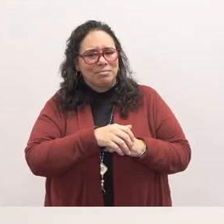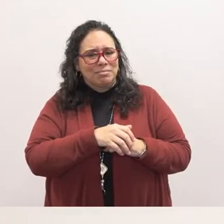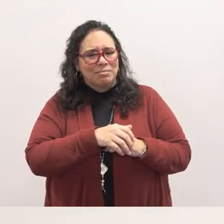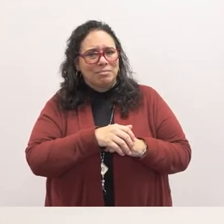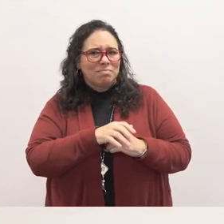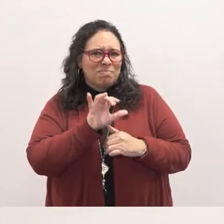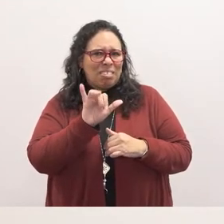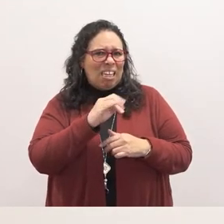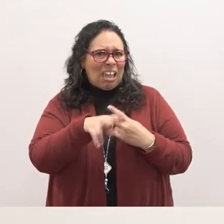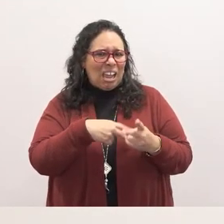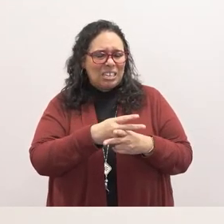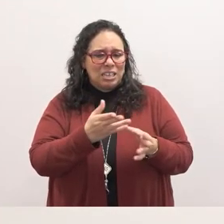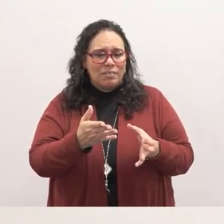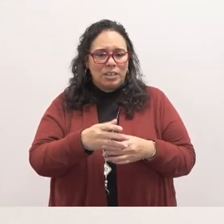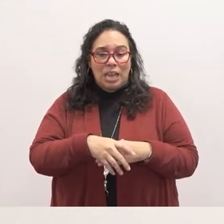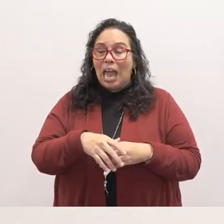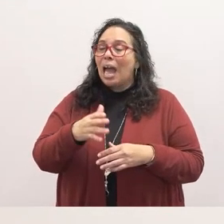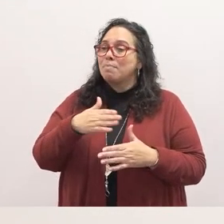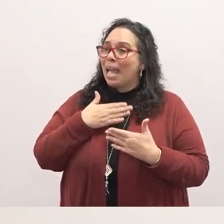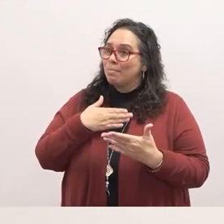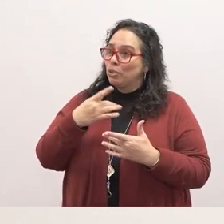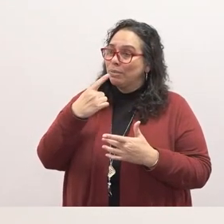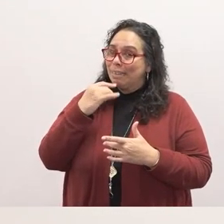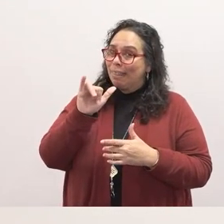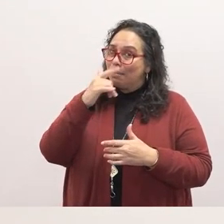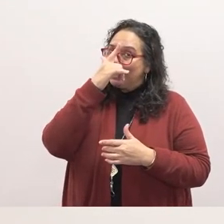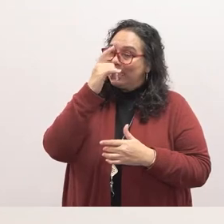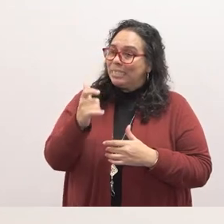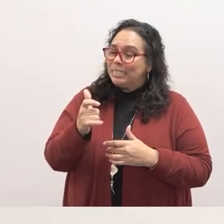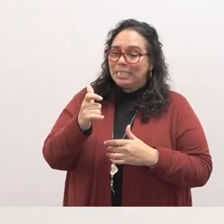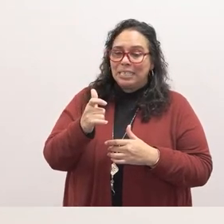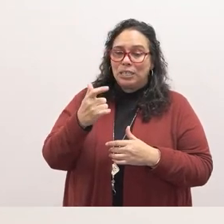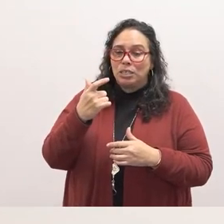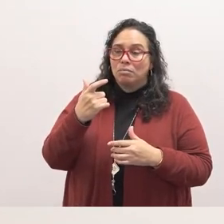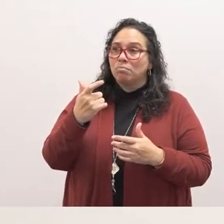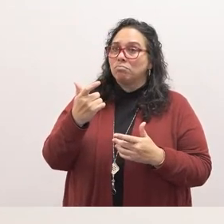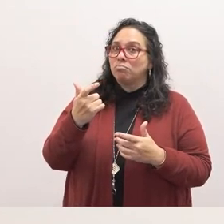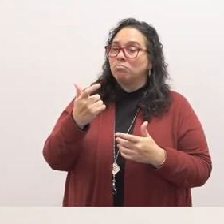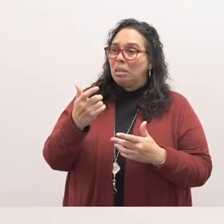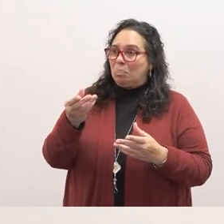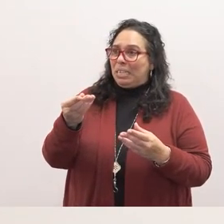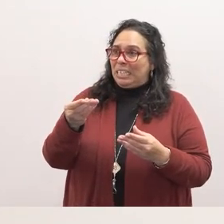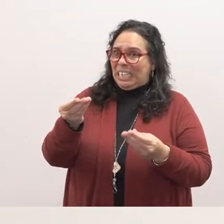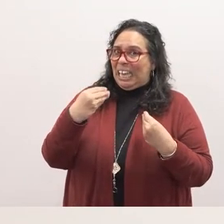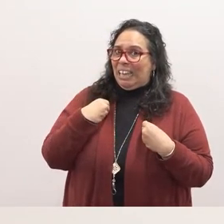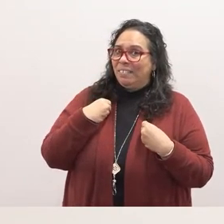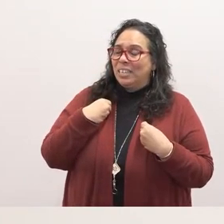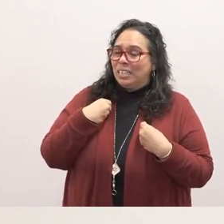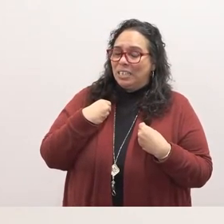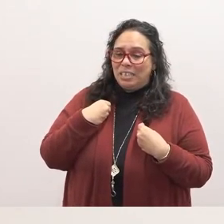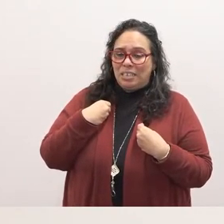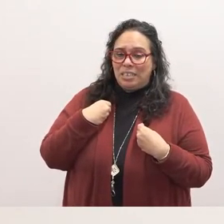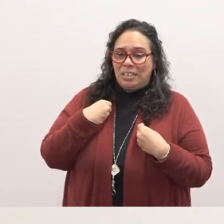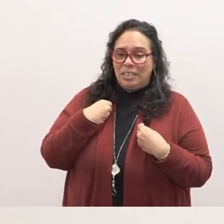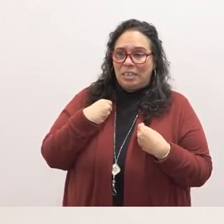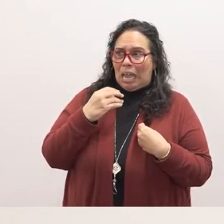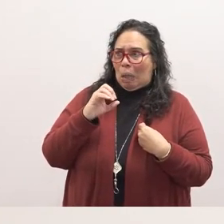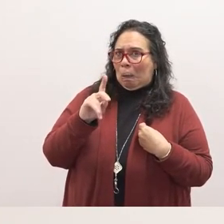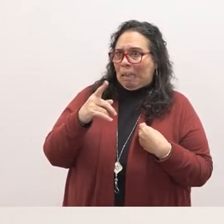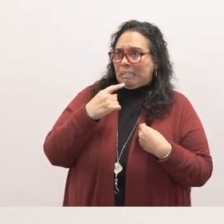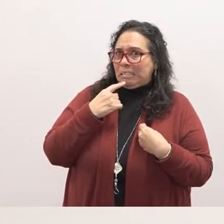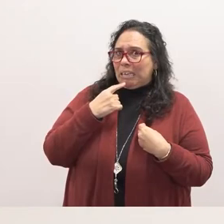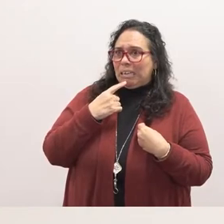So that kind of stuff. Well, actually, I'm glad you brought that up because we have been given, I guess this is okay to